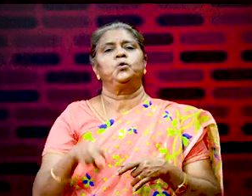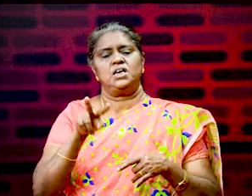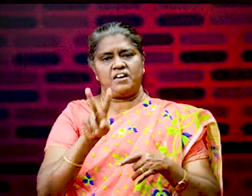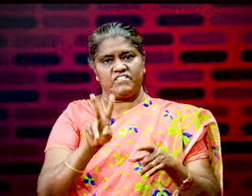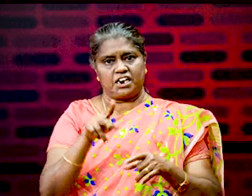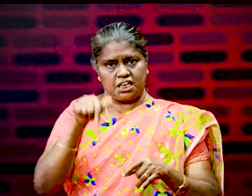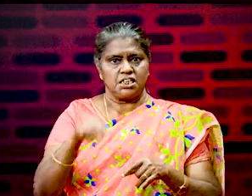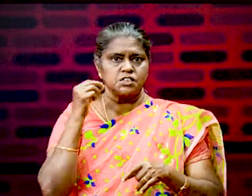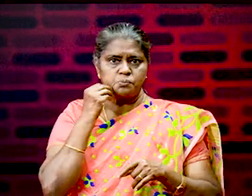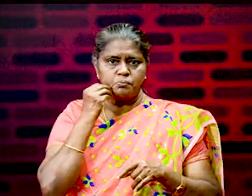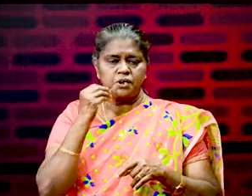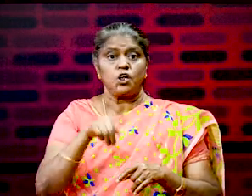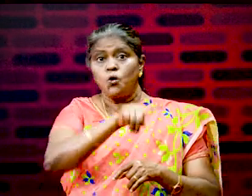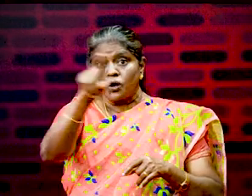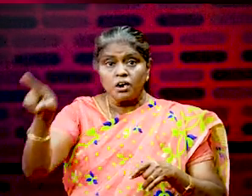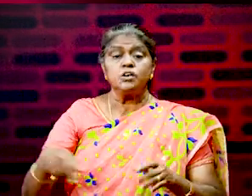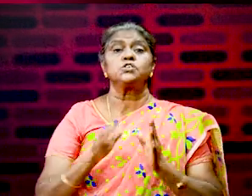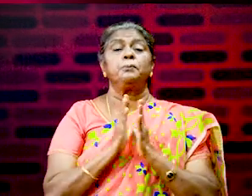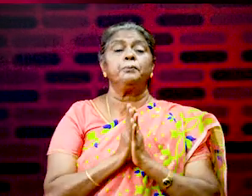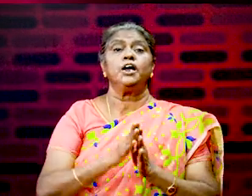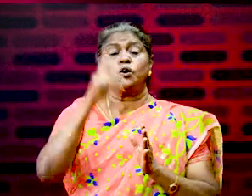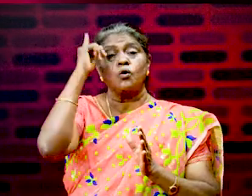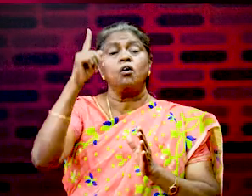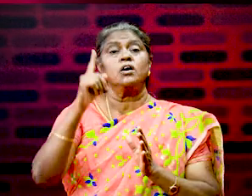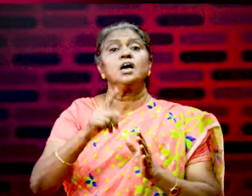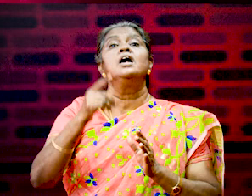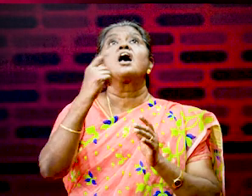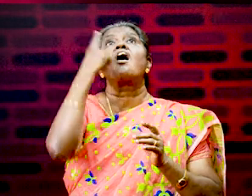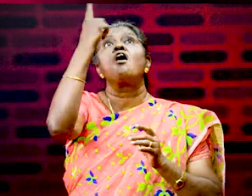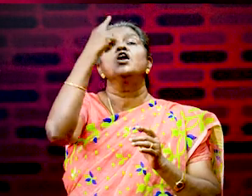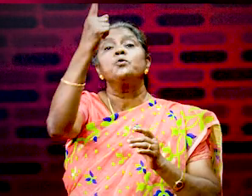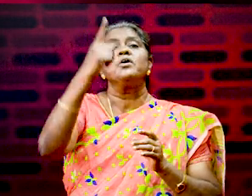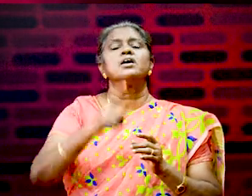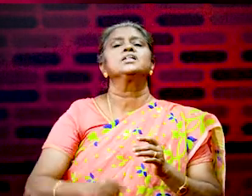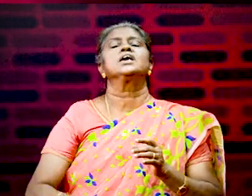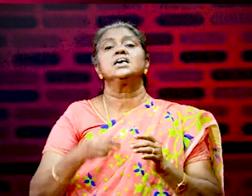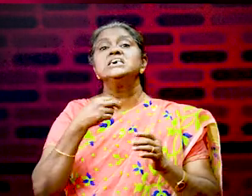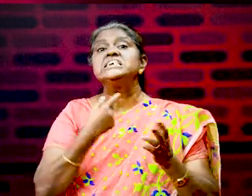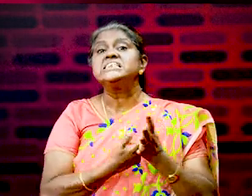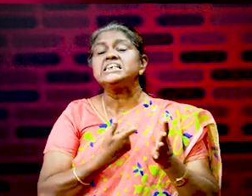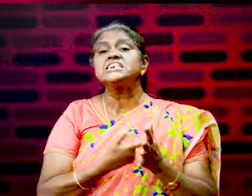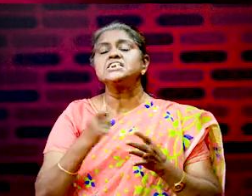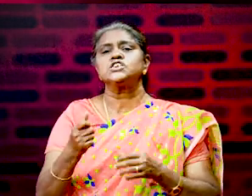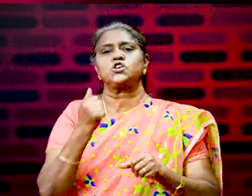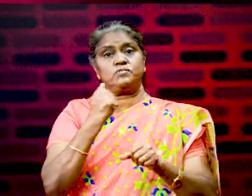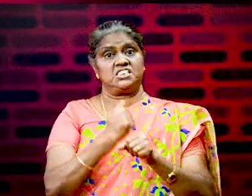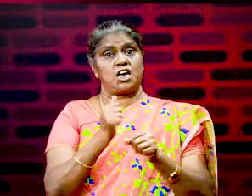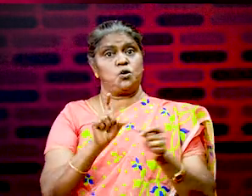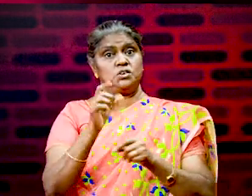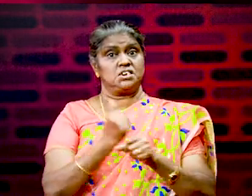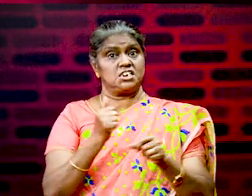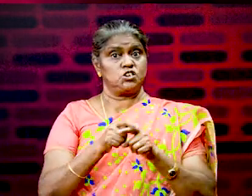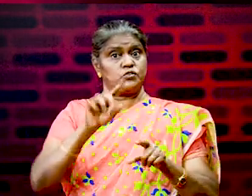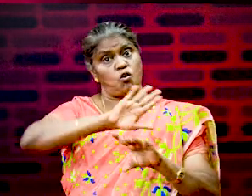saying, Lord, you are the judge of all the earth. He is a righteous judge. He is the judge of all the earth. He will take